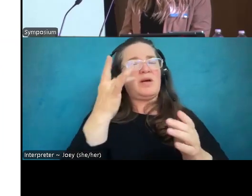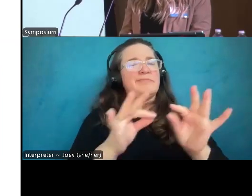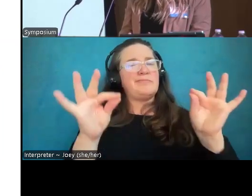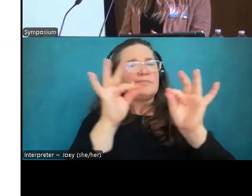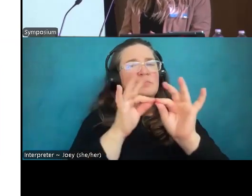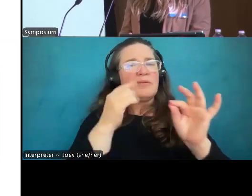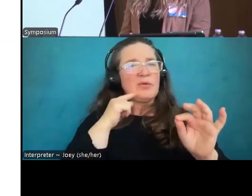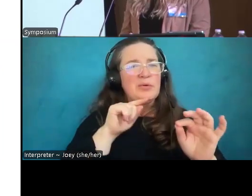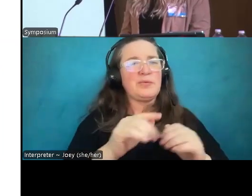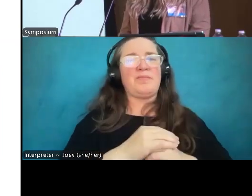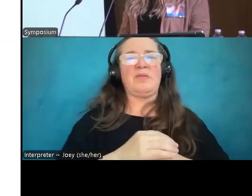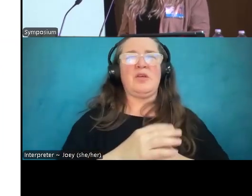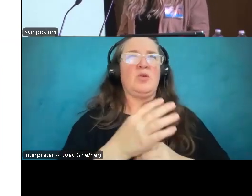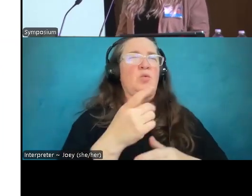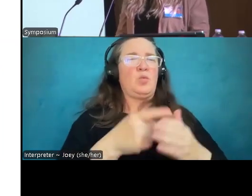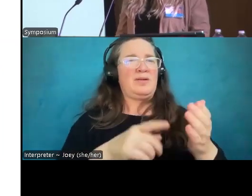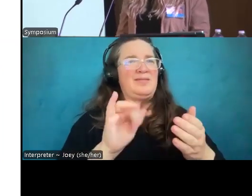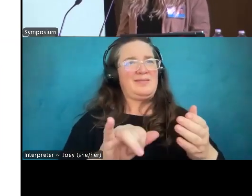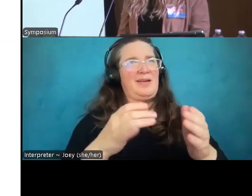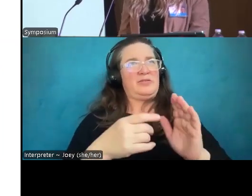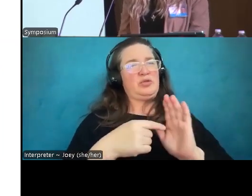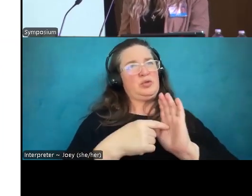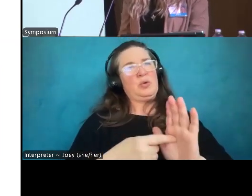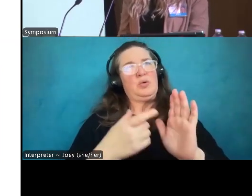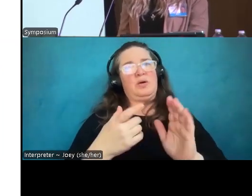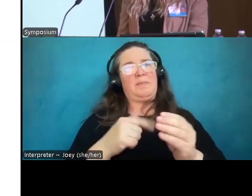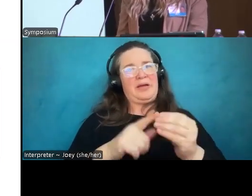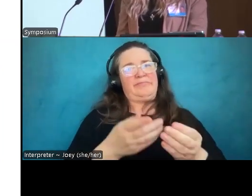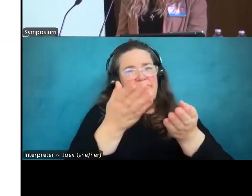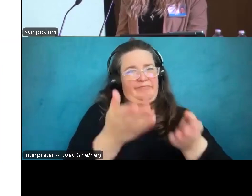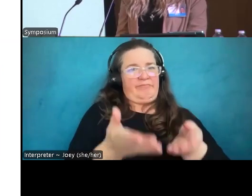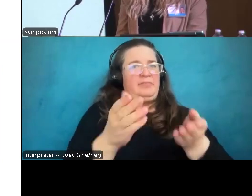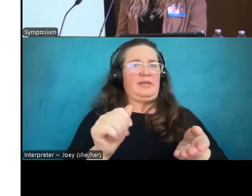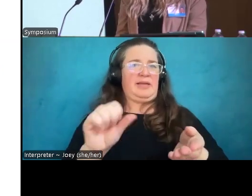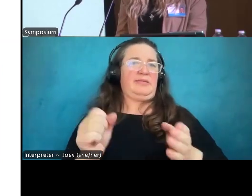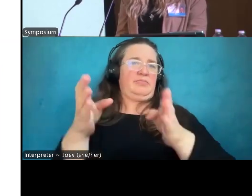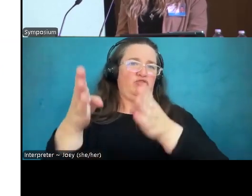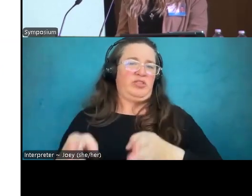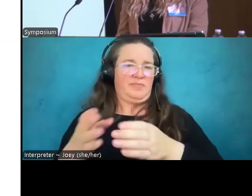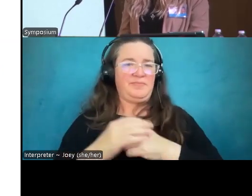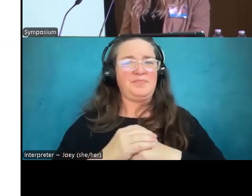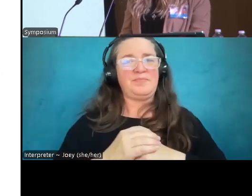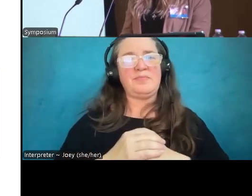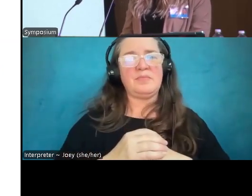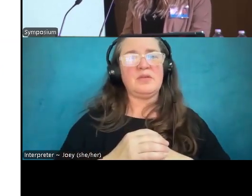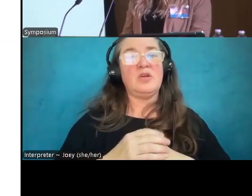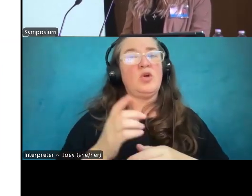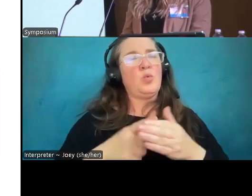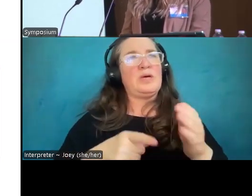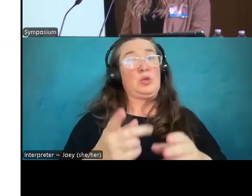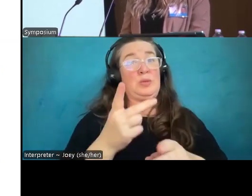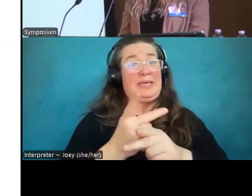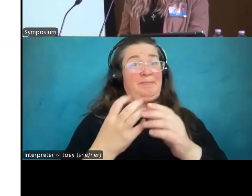And what have you held on to despite long COVID's presence in your life? And who has supported